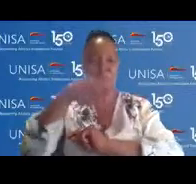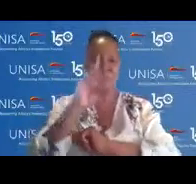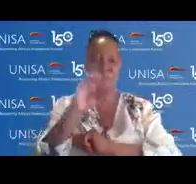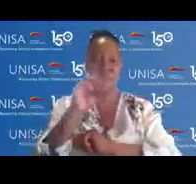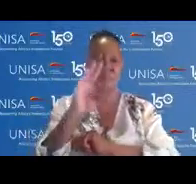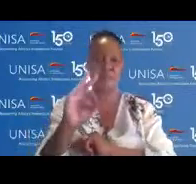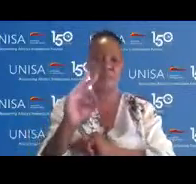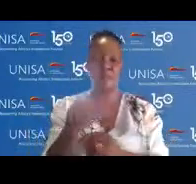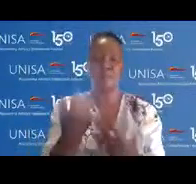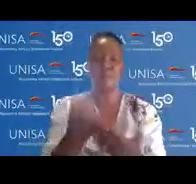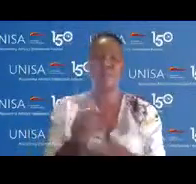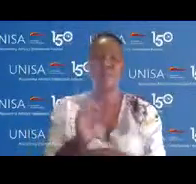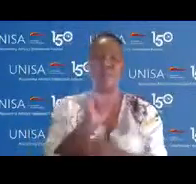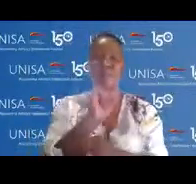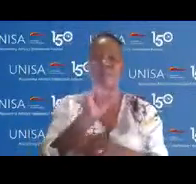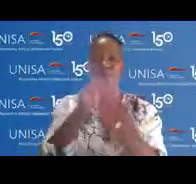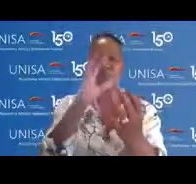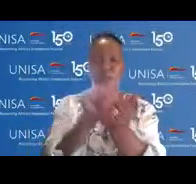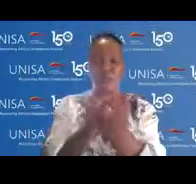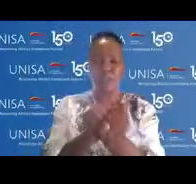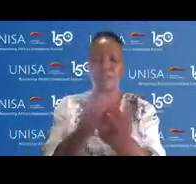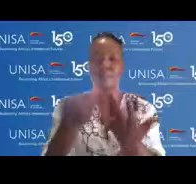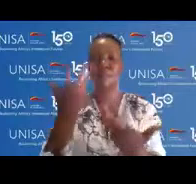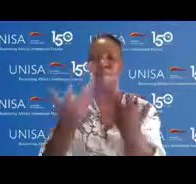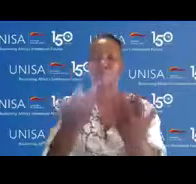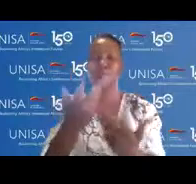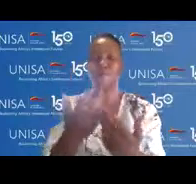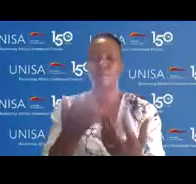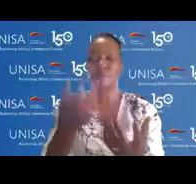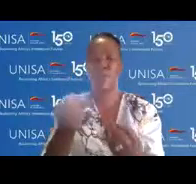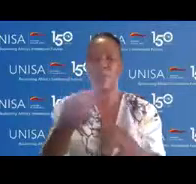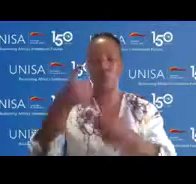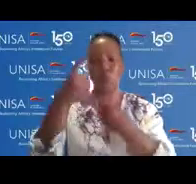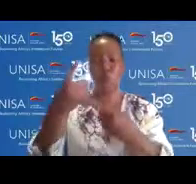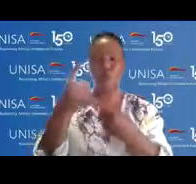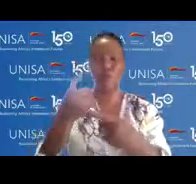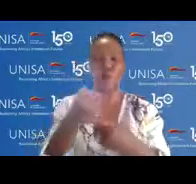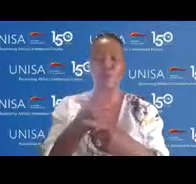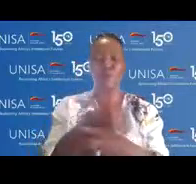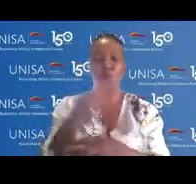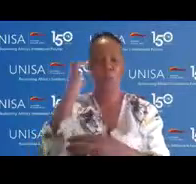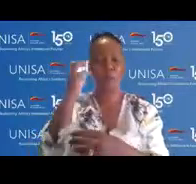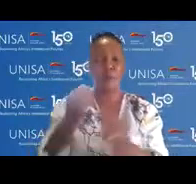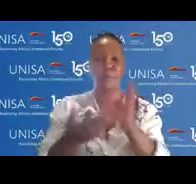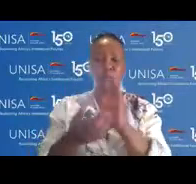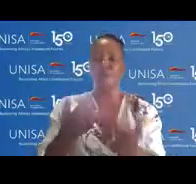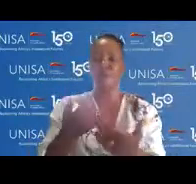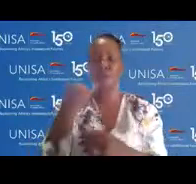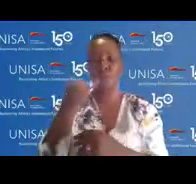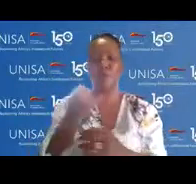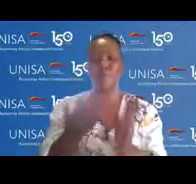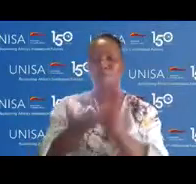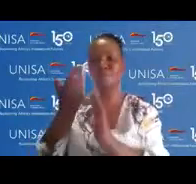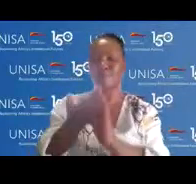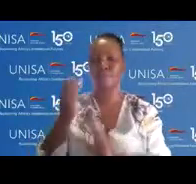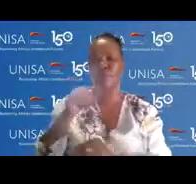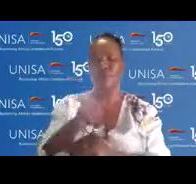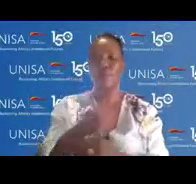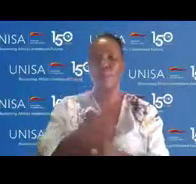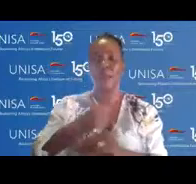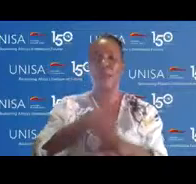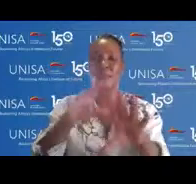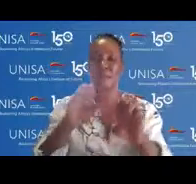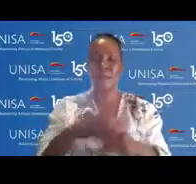your assignments, and perhaps if you've got your document on your mobile phone, you want to upload it as PDF to My Exams. But remember, when you're going to